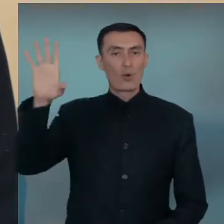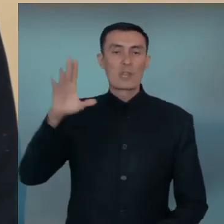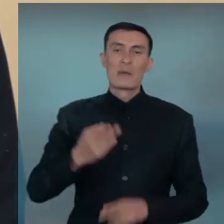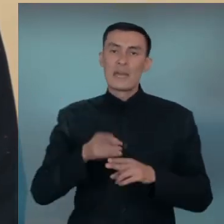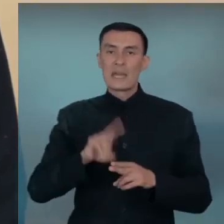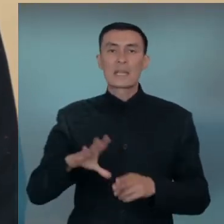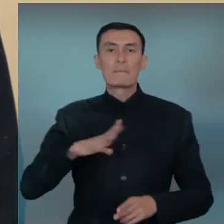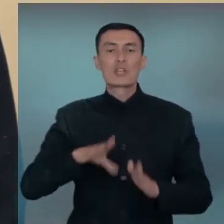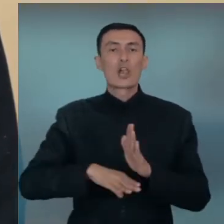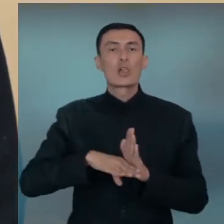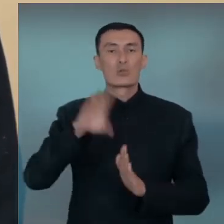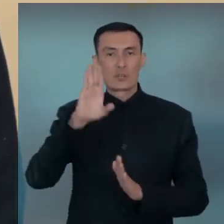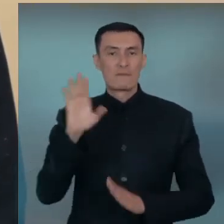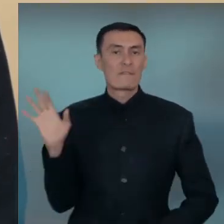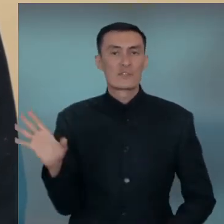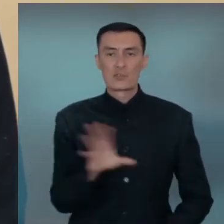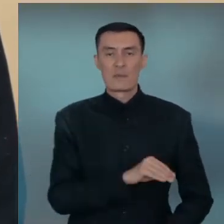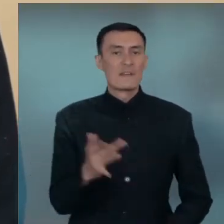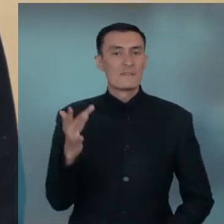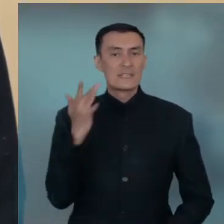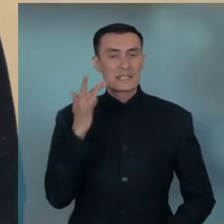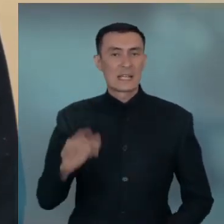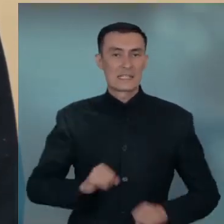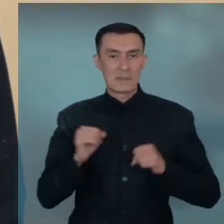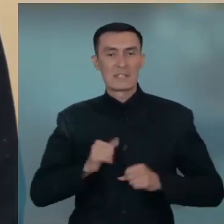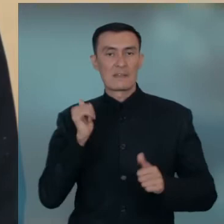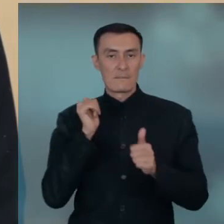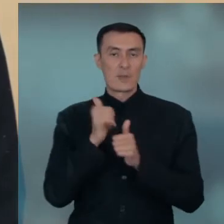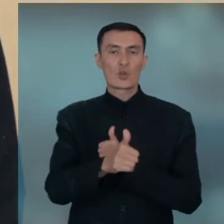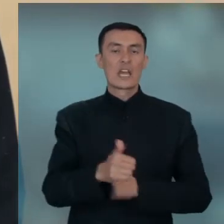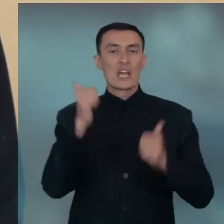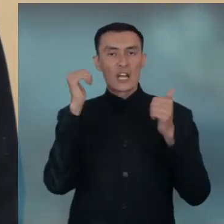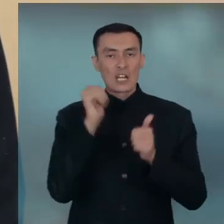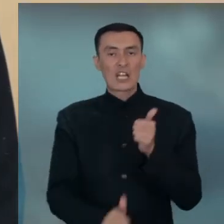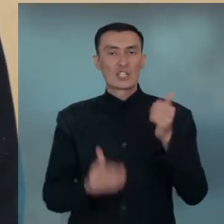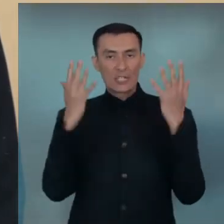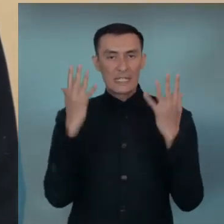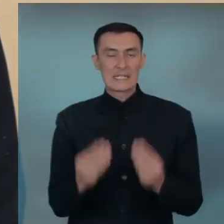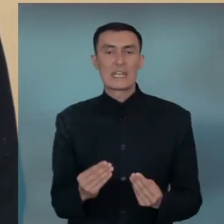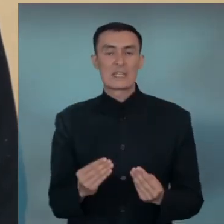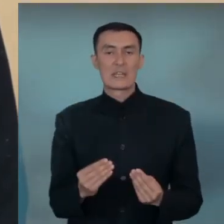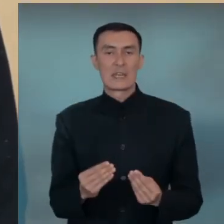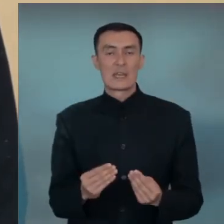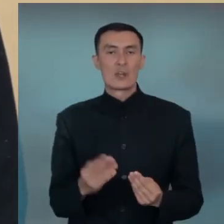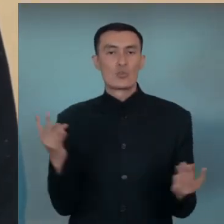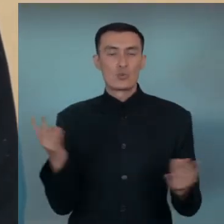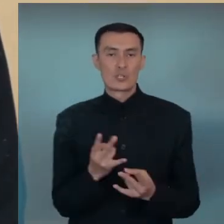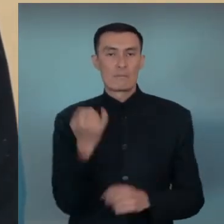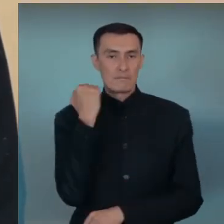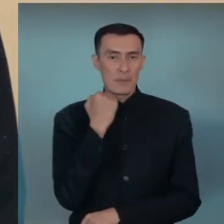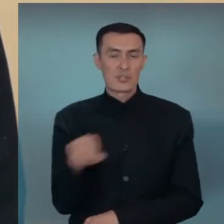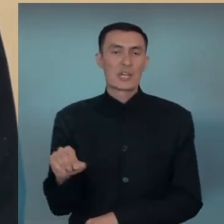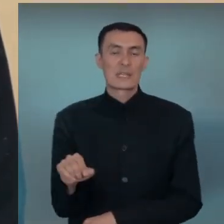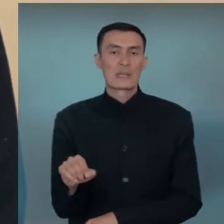To be a champion means to be the best in everything and always strive to win. It means to